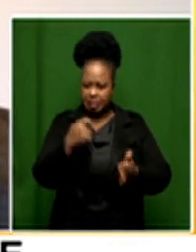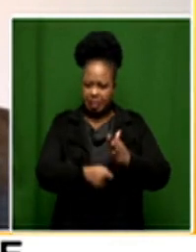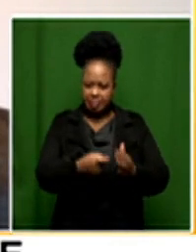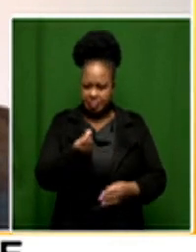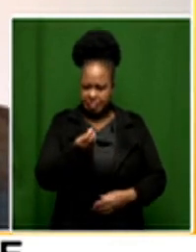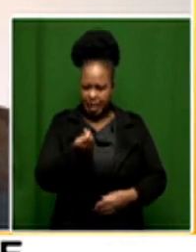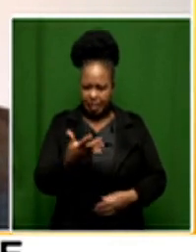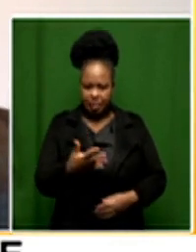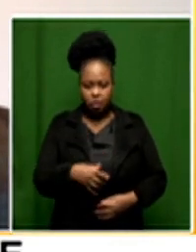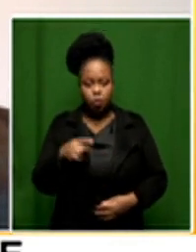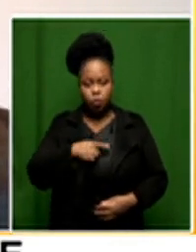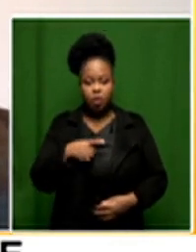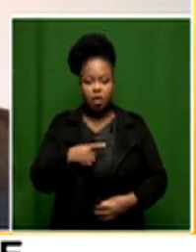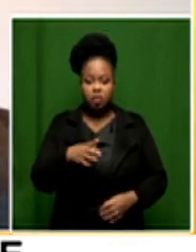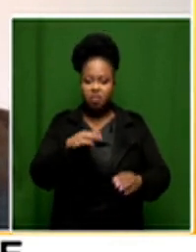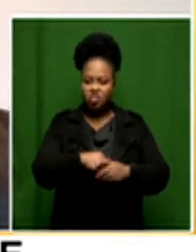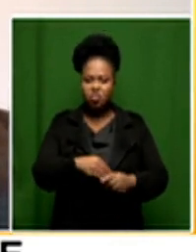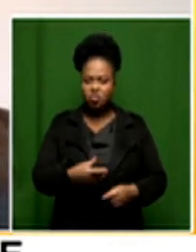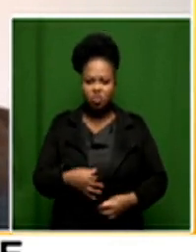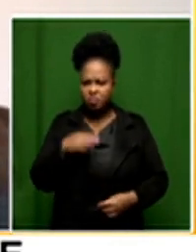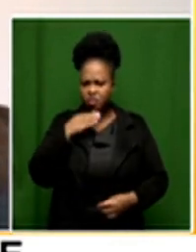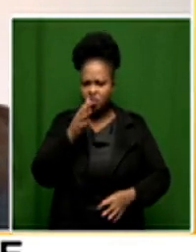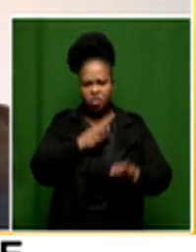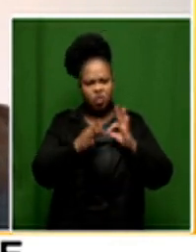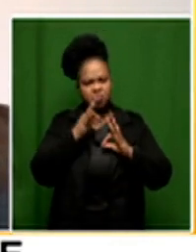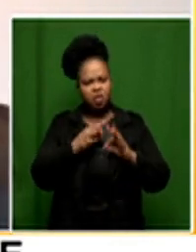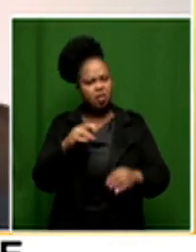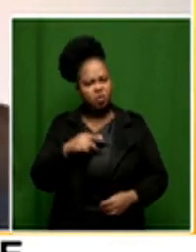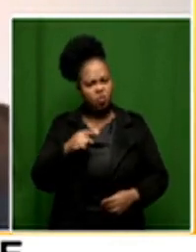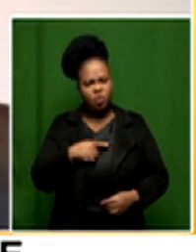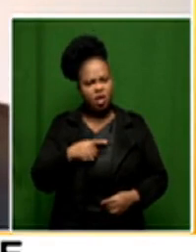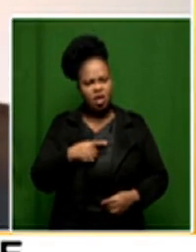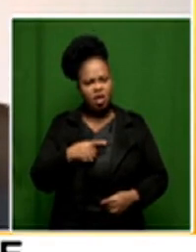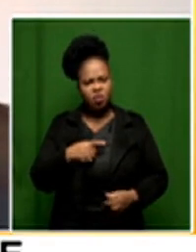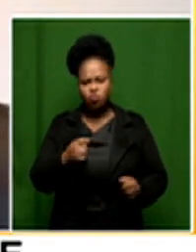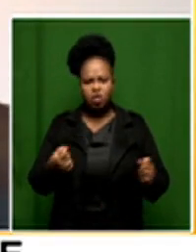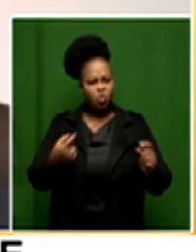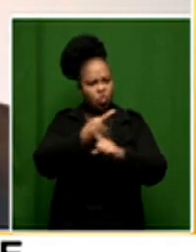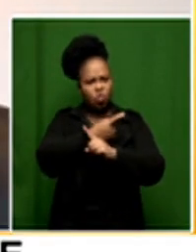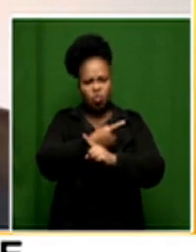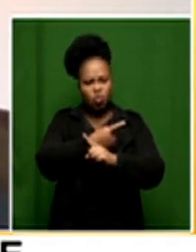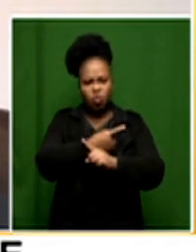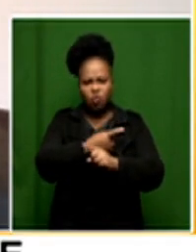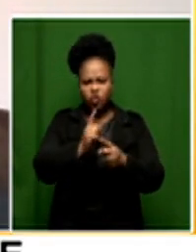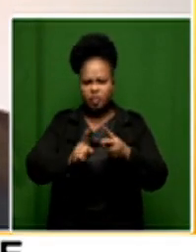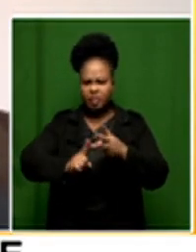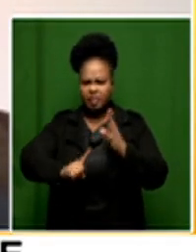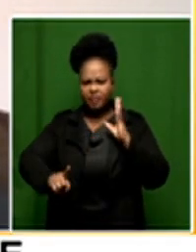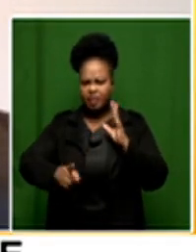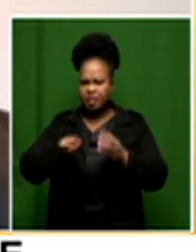pricing, because that obviously is a factor, is there any explanation for the price discrepancy between all the brands?